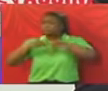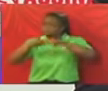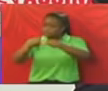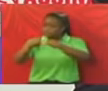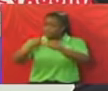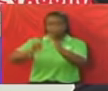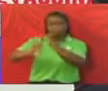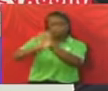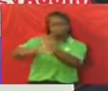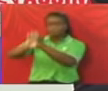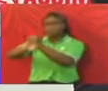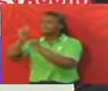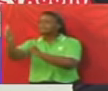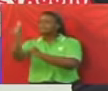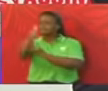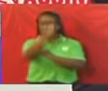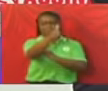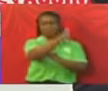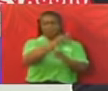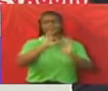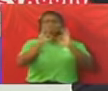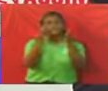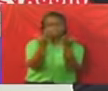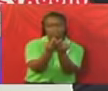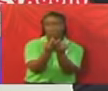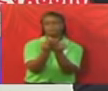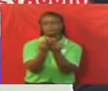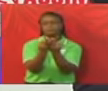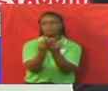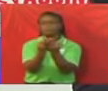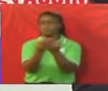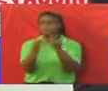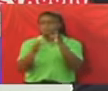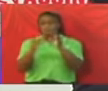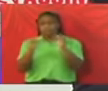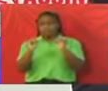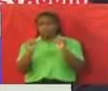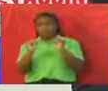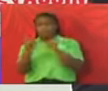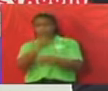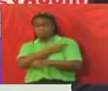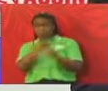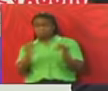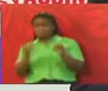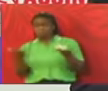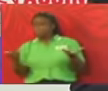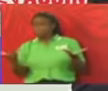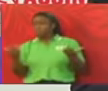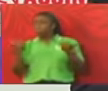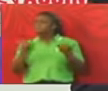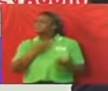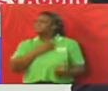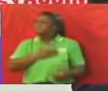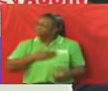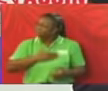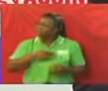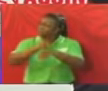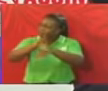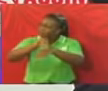ones. If you haven't received your COVID-19 vaccination as yet, please get yours